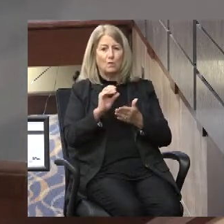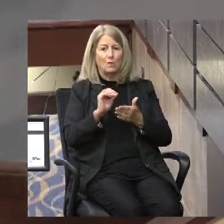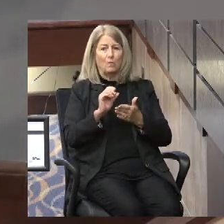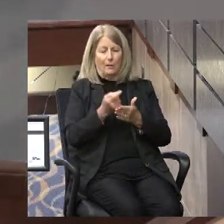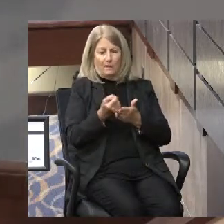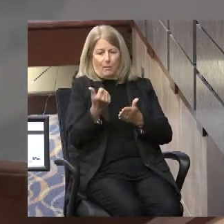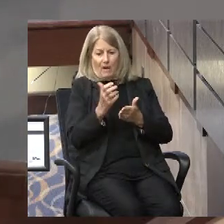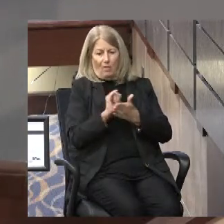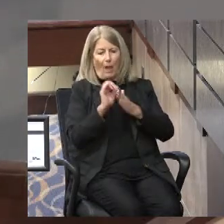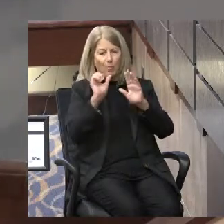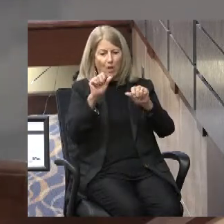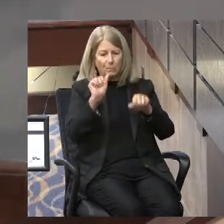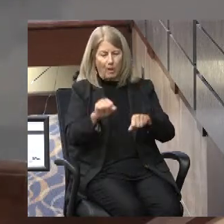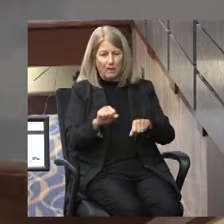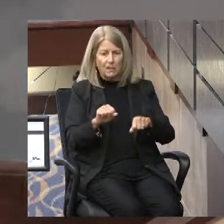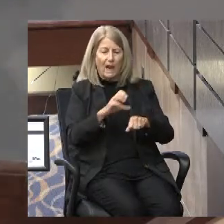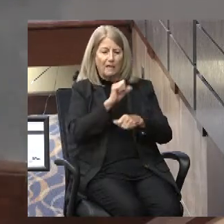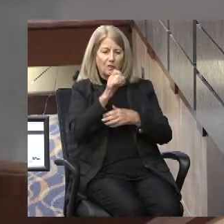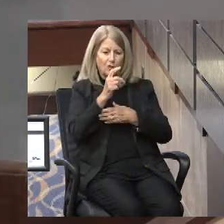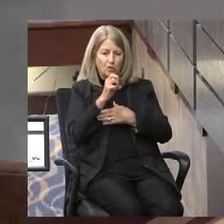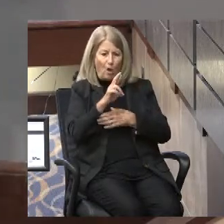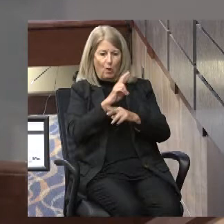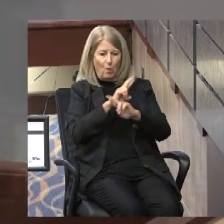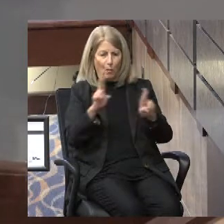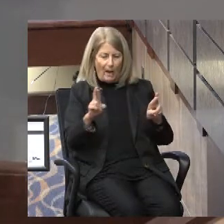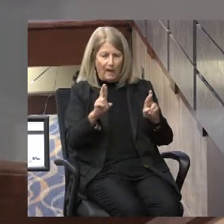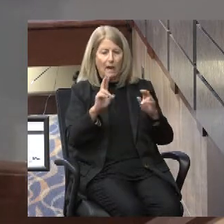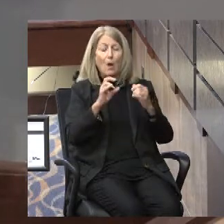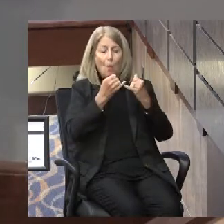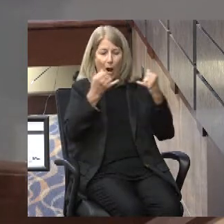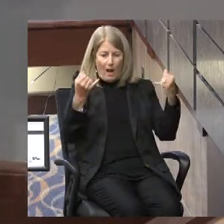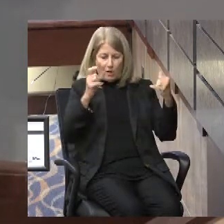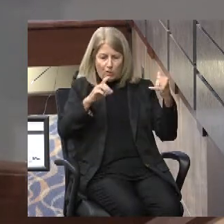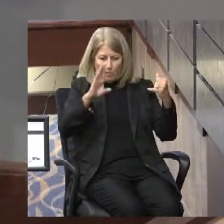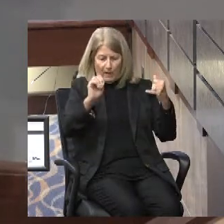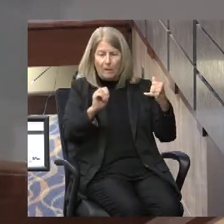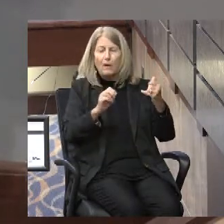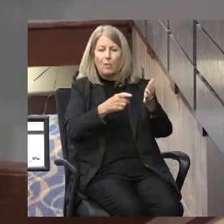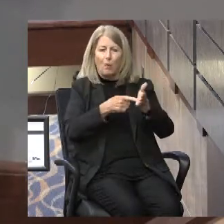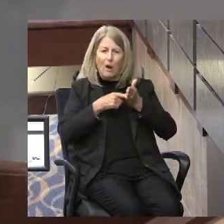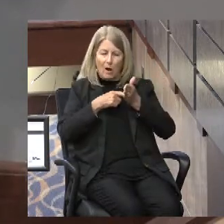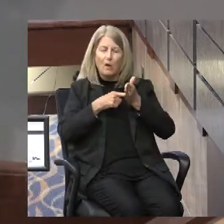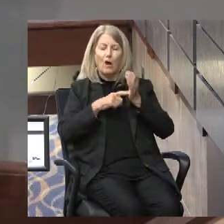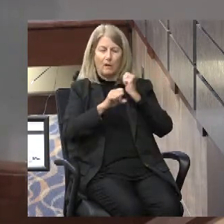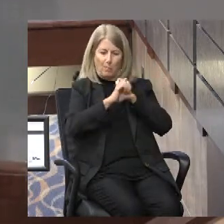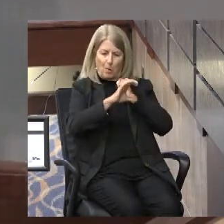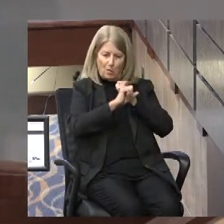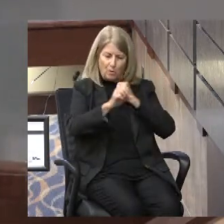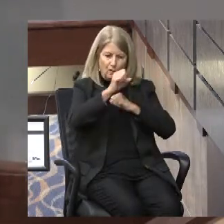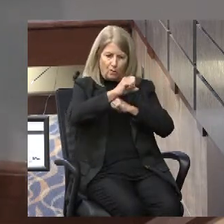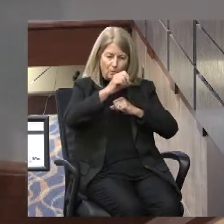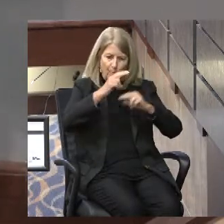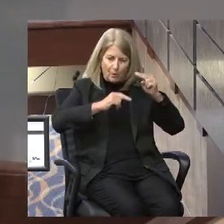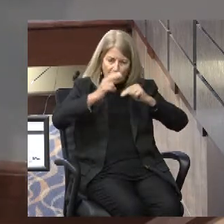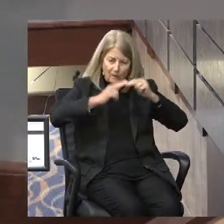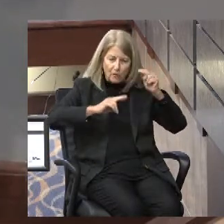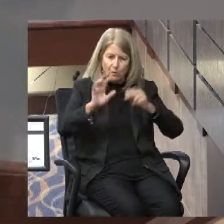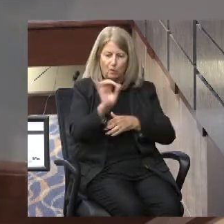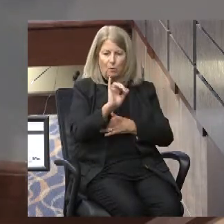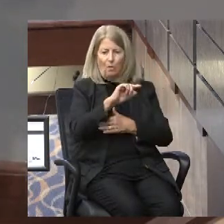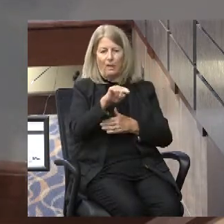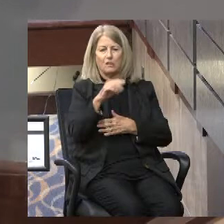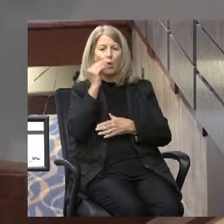that possibility. And solar-ready wiring should be required on commercial structures as well. Now, these homes are going to